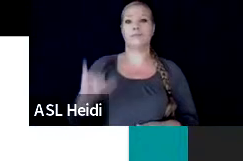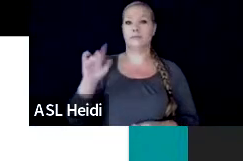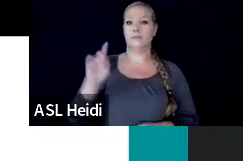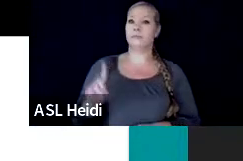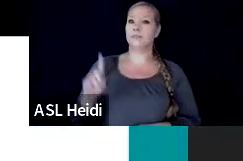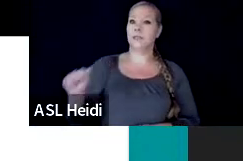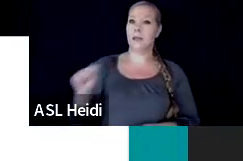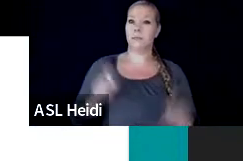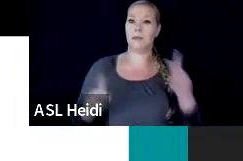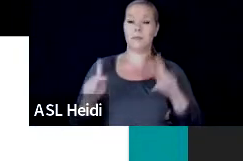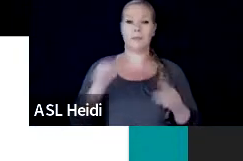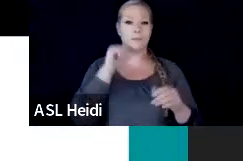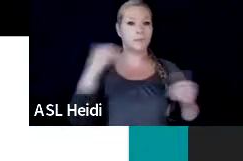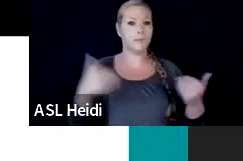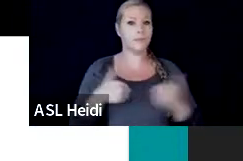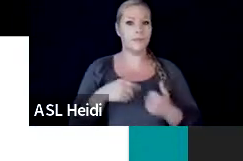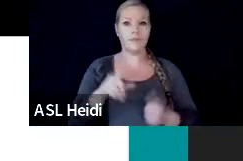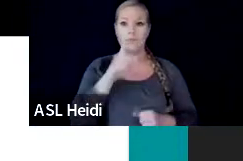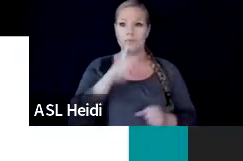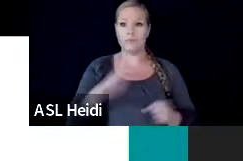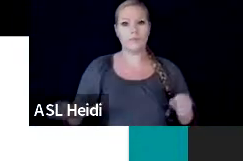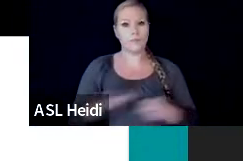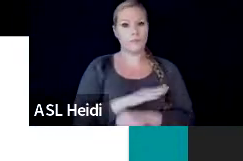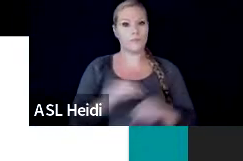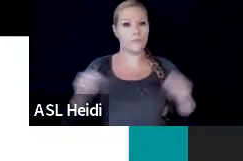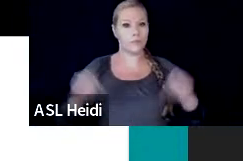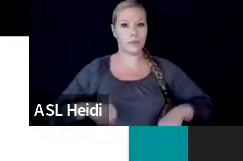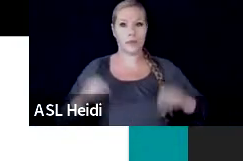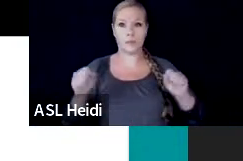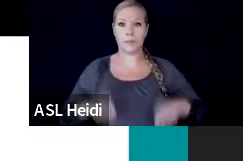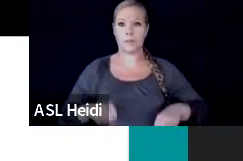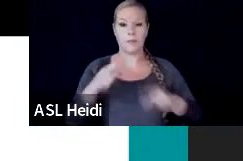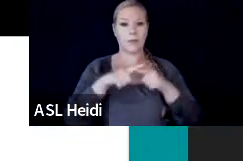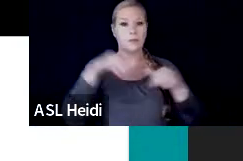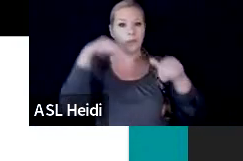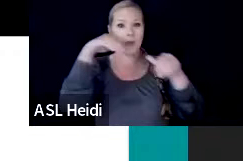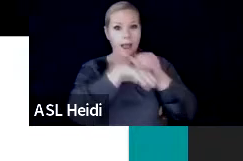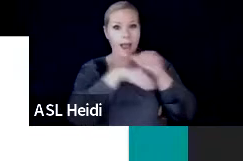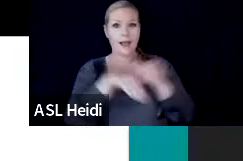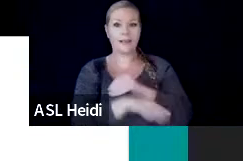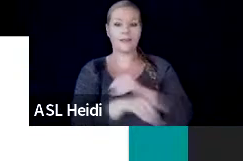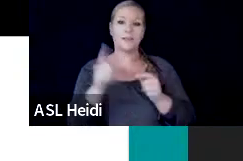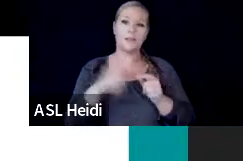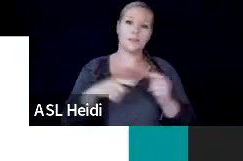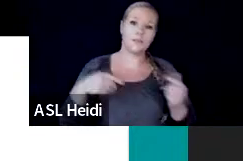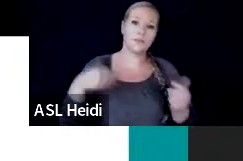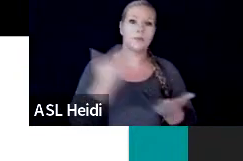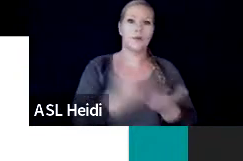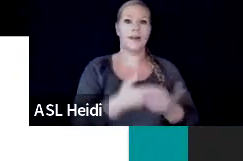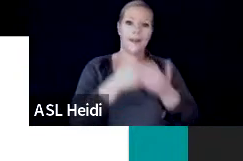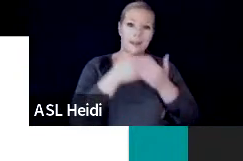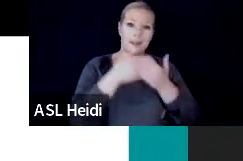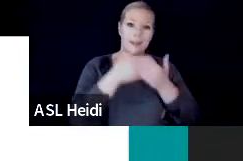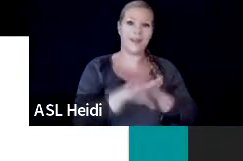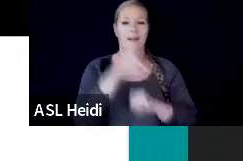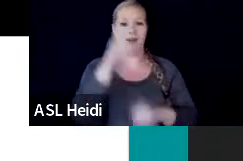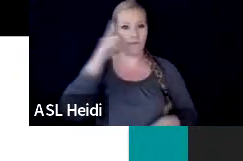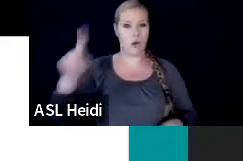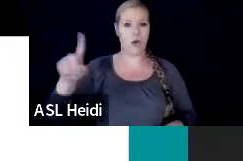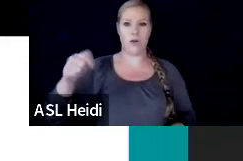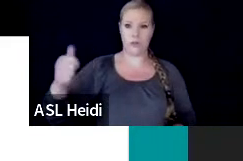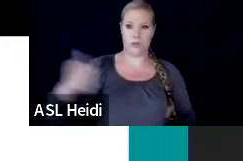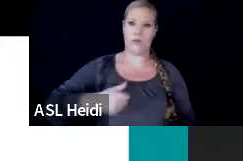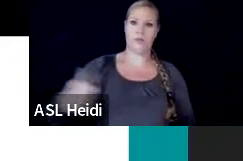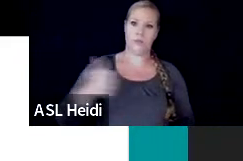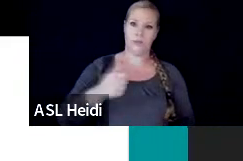ability to access transportation facilities. So we're looking for that to be a very good and robust